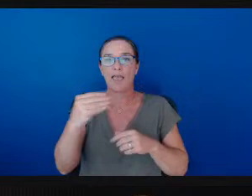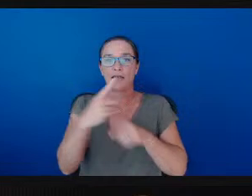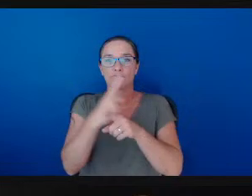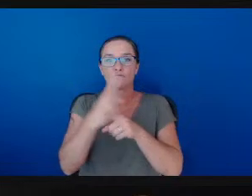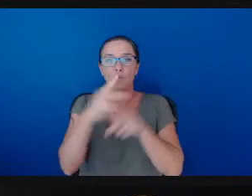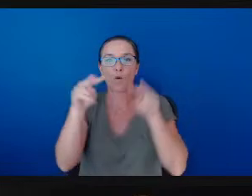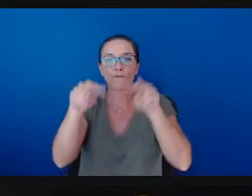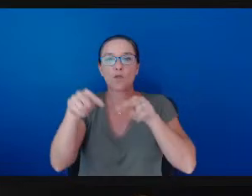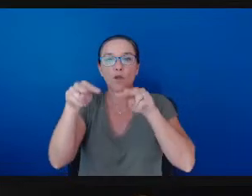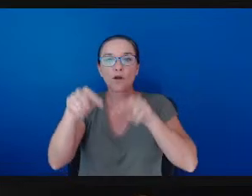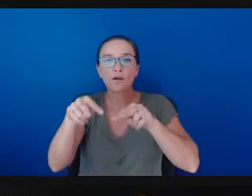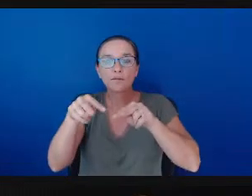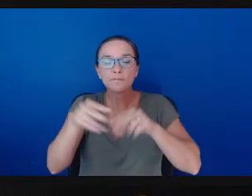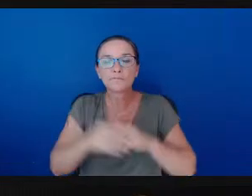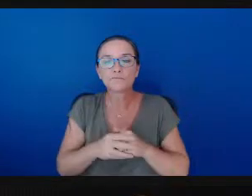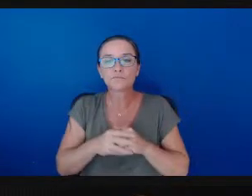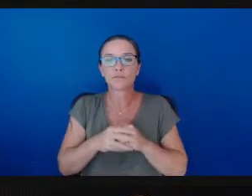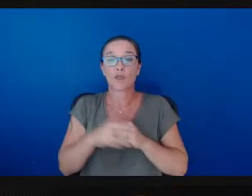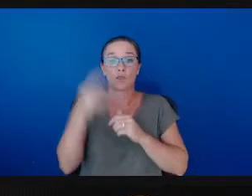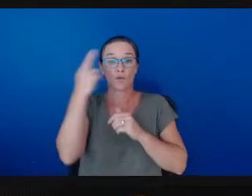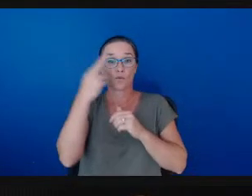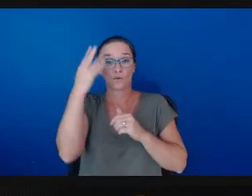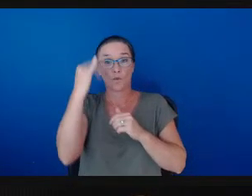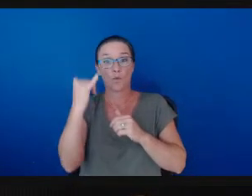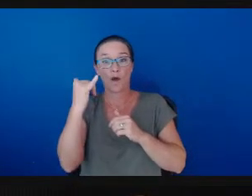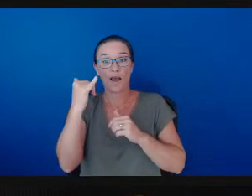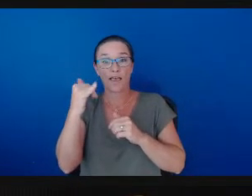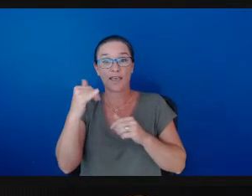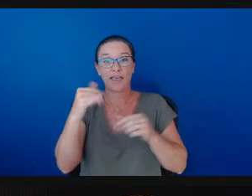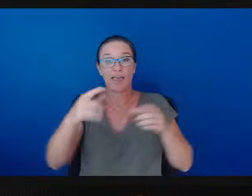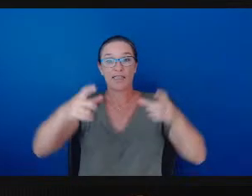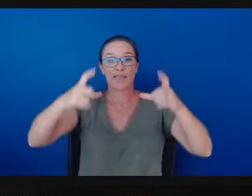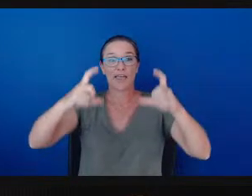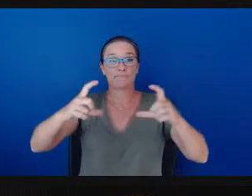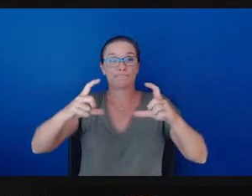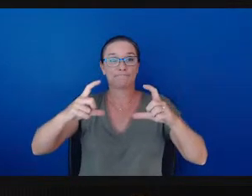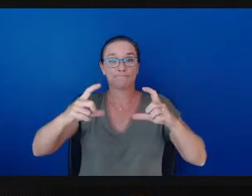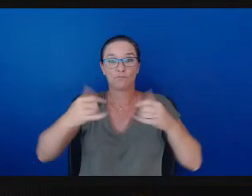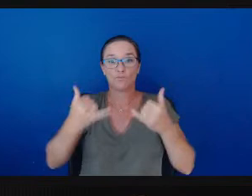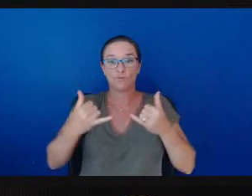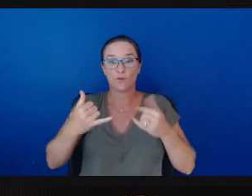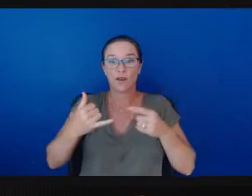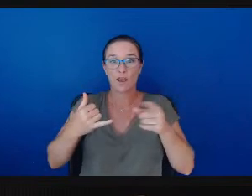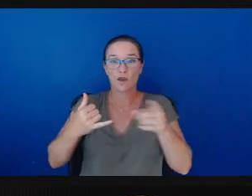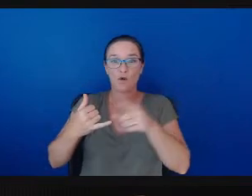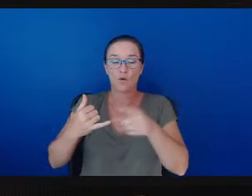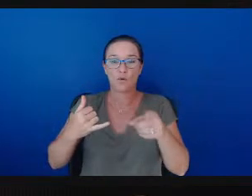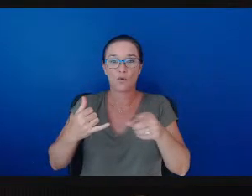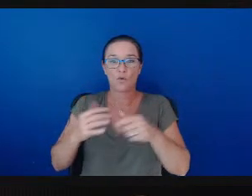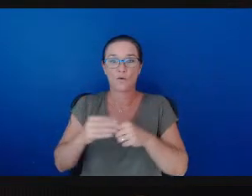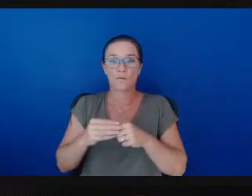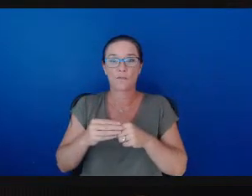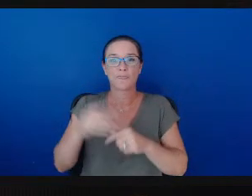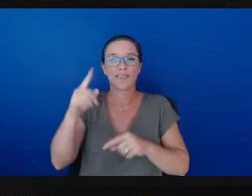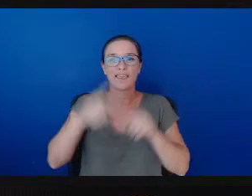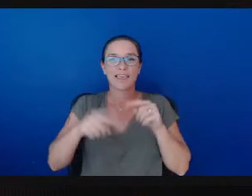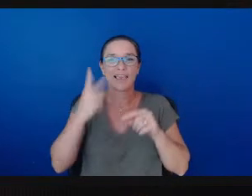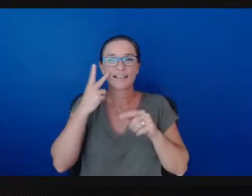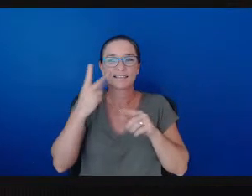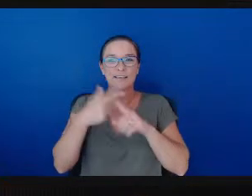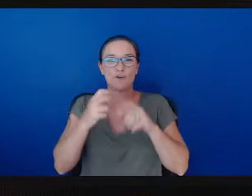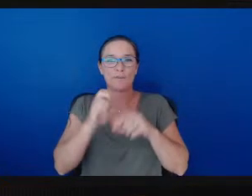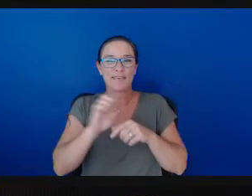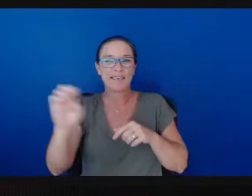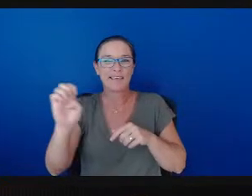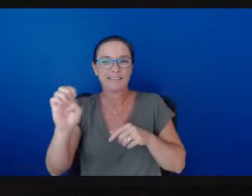area. The reason being that this cliff of the downdrop block right in here obscures much of the view from the direction from the east.